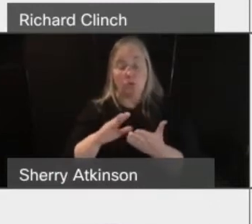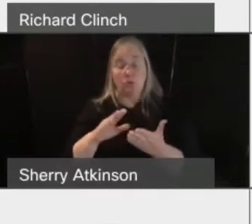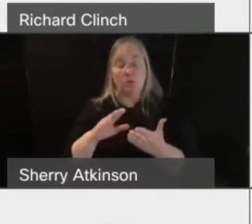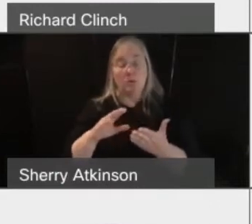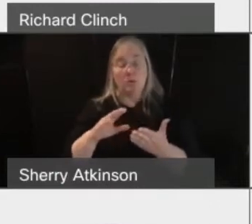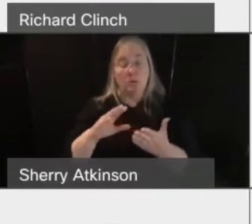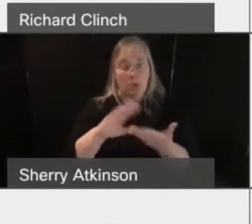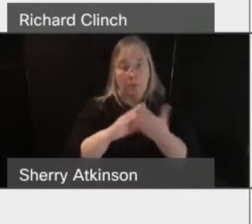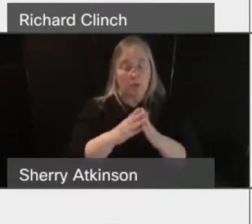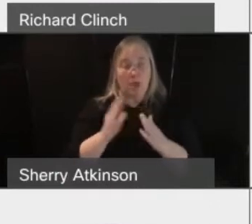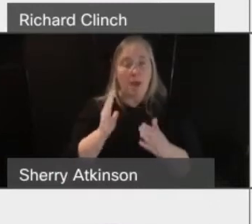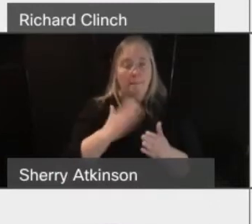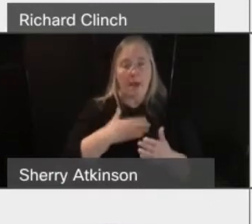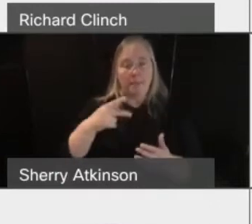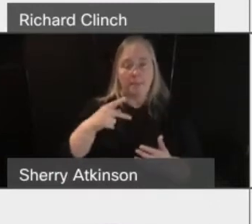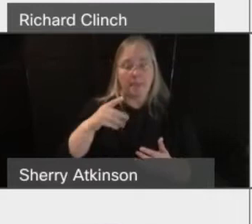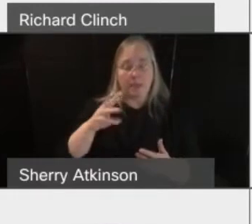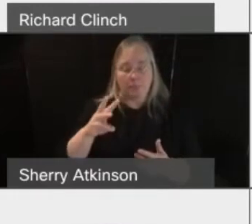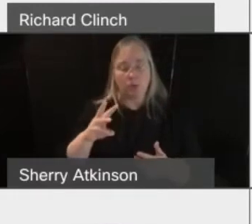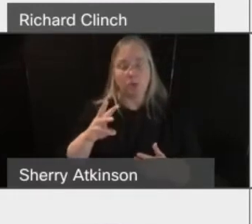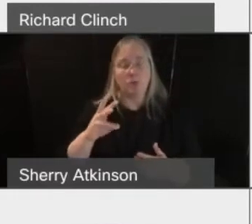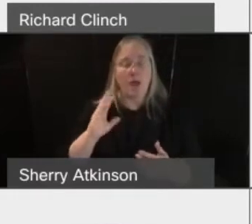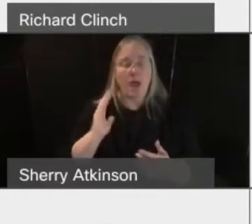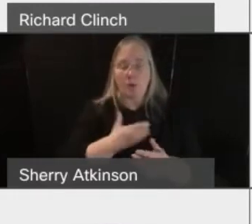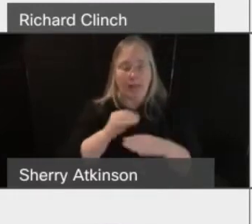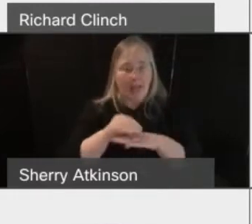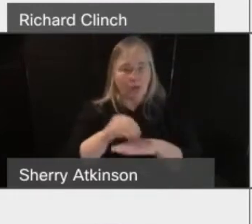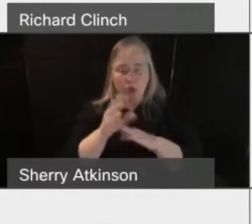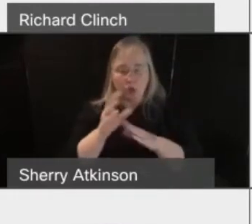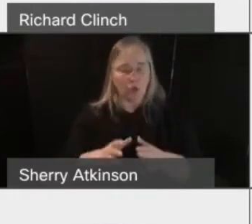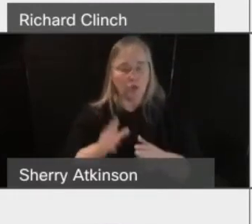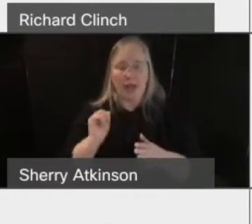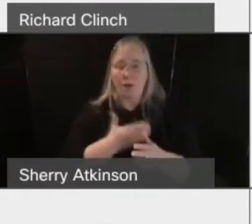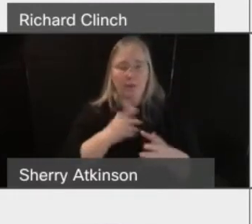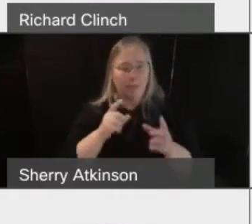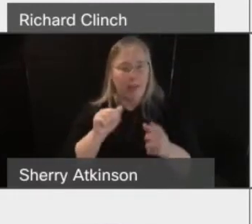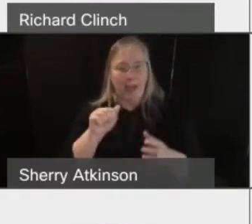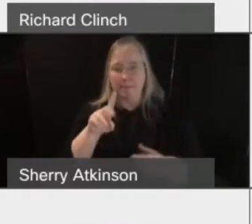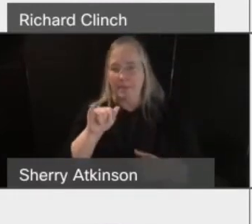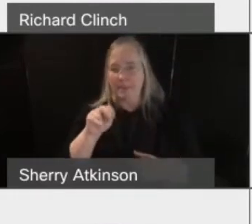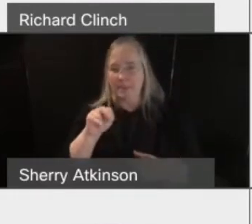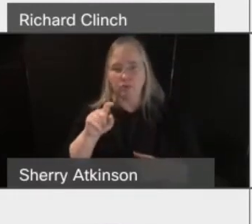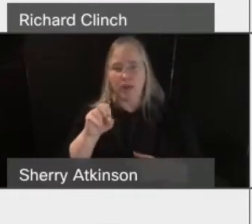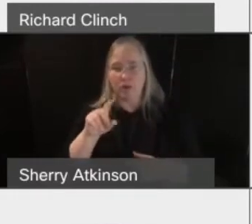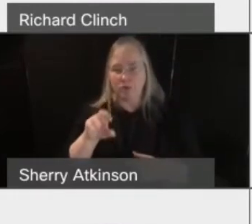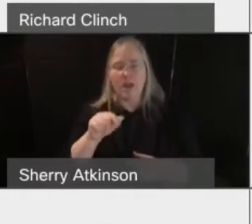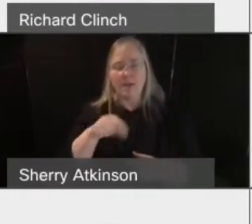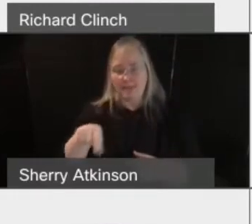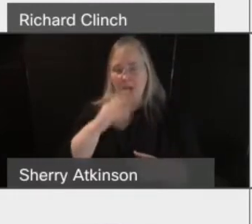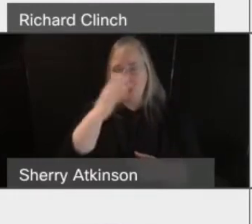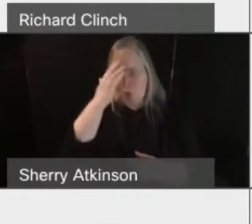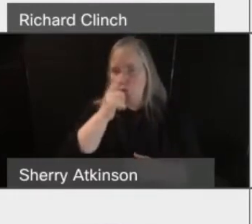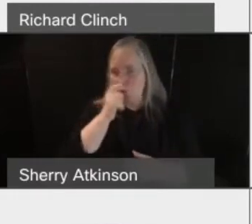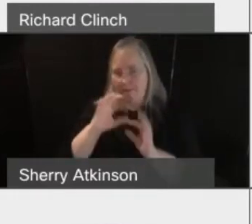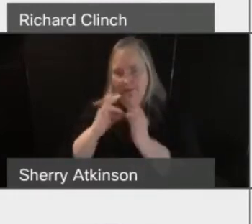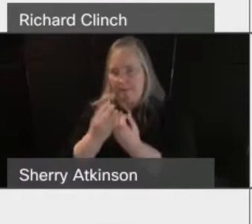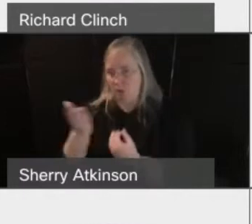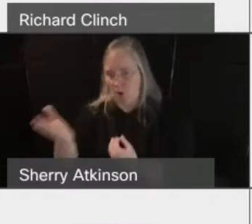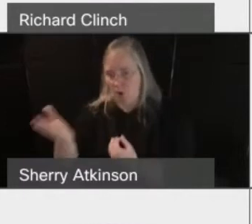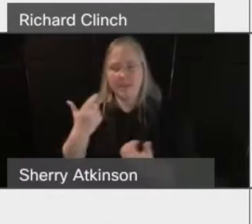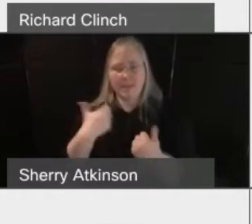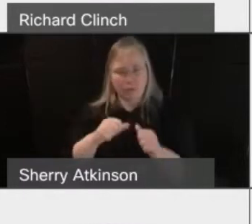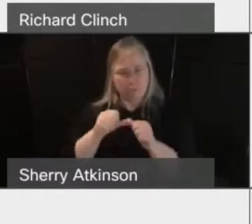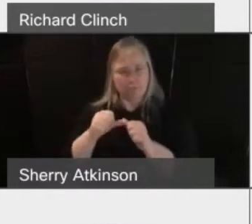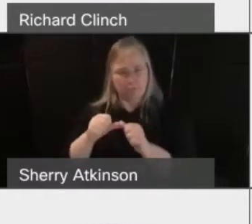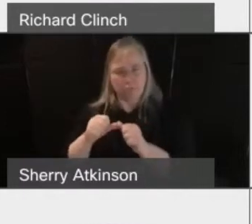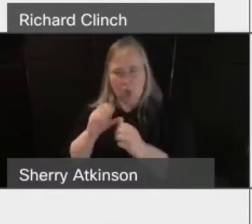our counselors, our administrators, they know who these families are. They have tried to maintain communication with them to keep